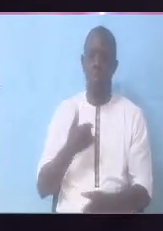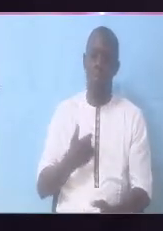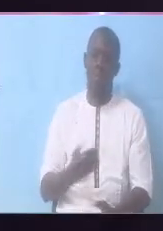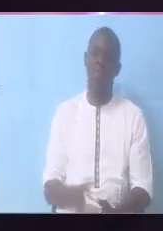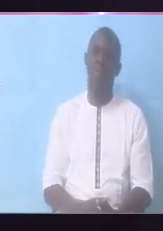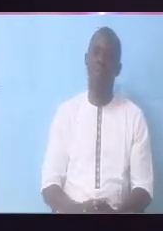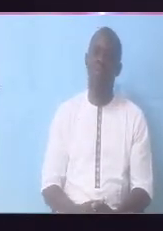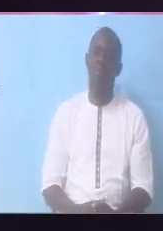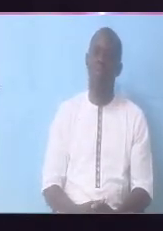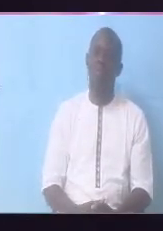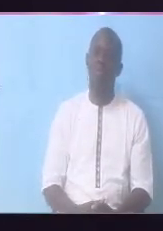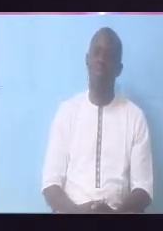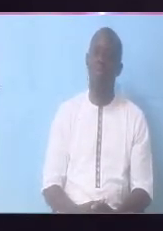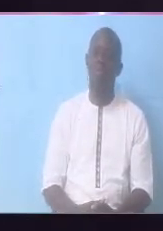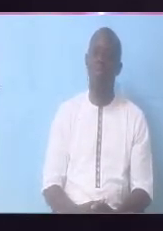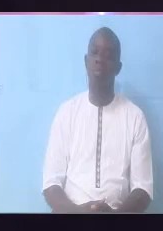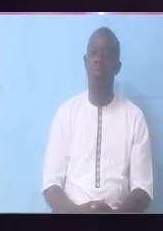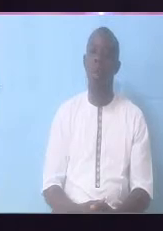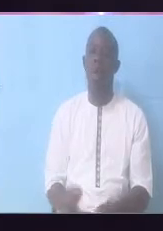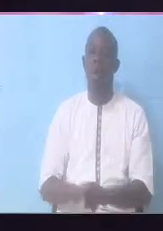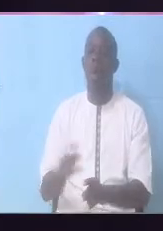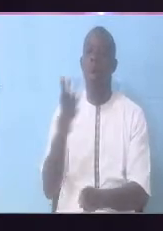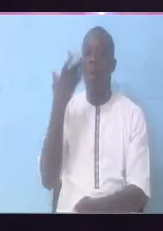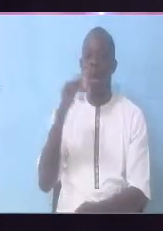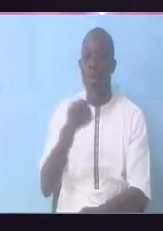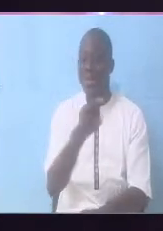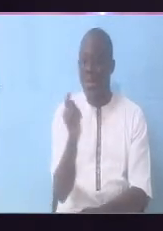When they were taken and they drank this,